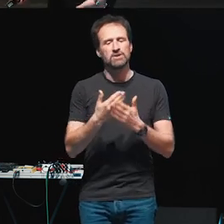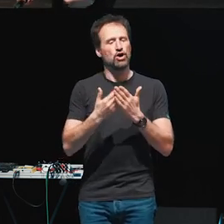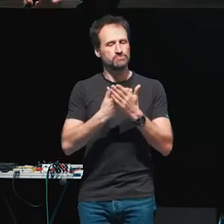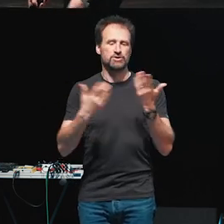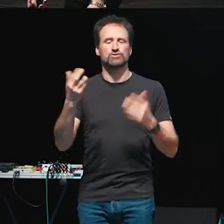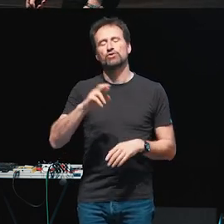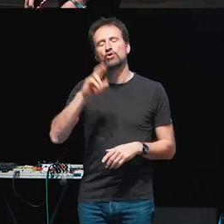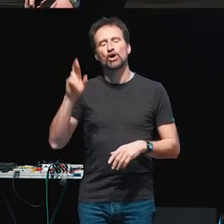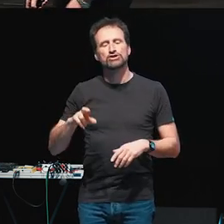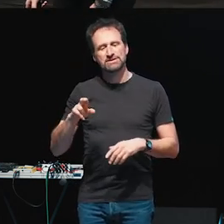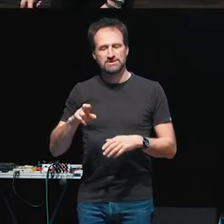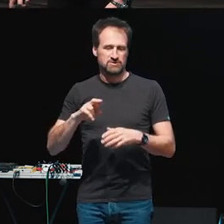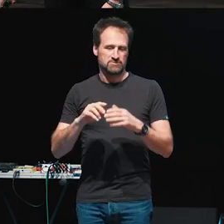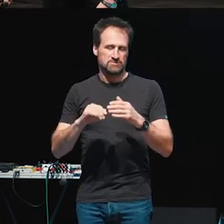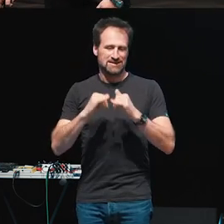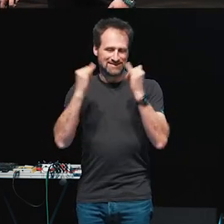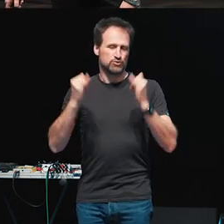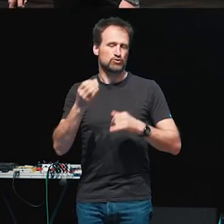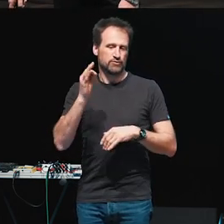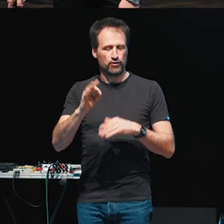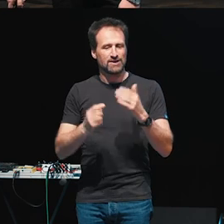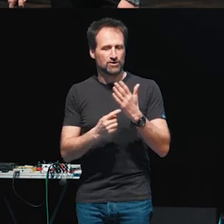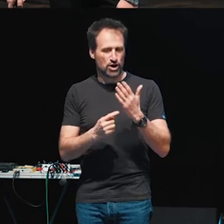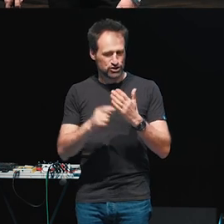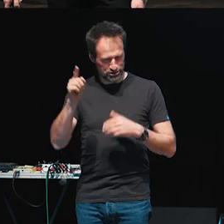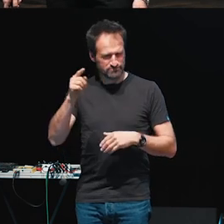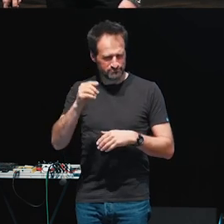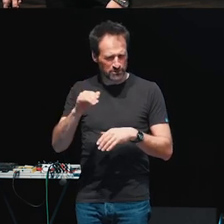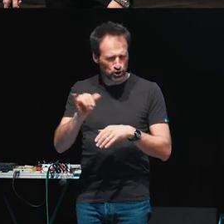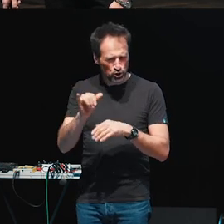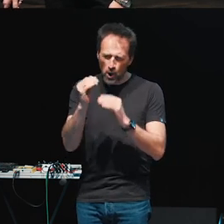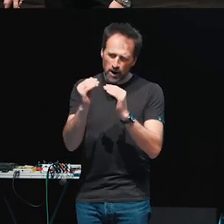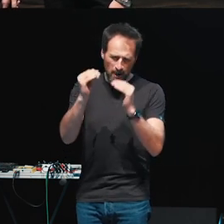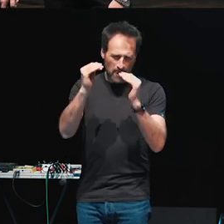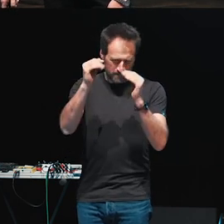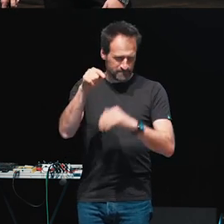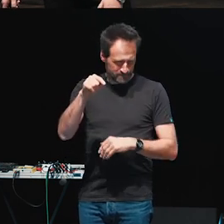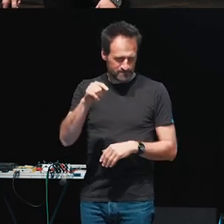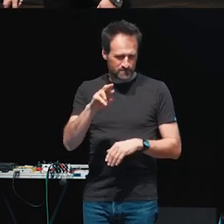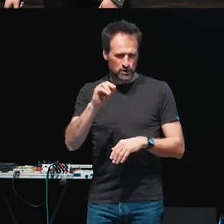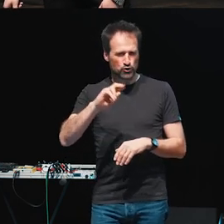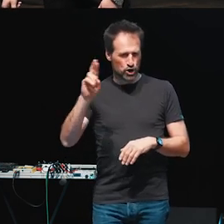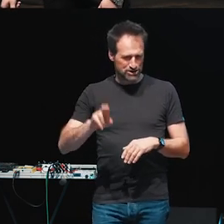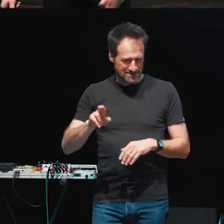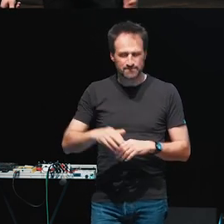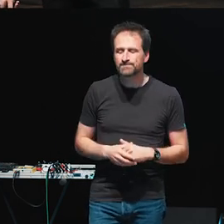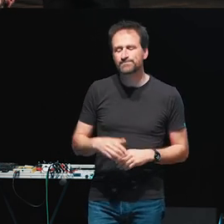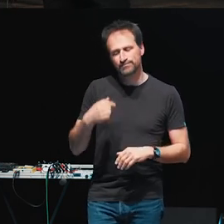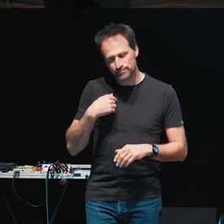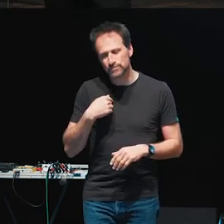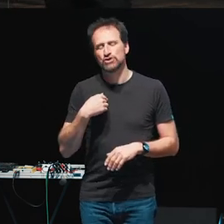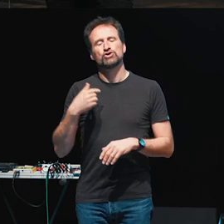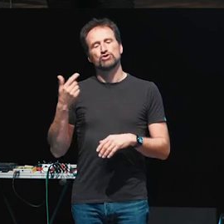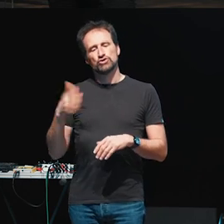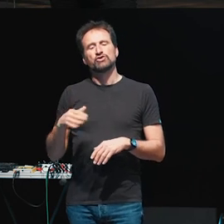from Rochester Institute of Technology. It's in upstate New York. It snows quite a bit there. And I worked in software